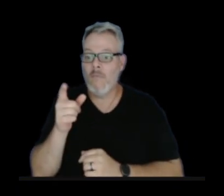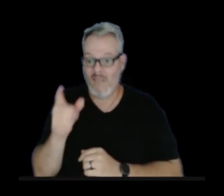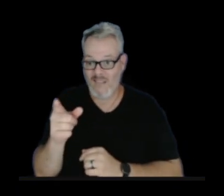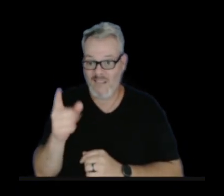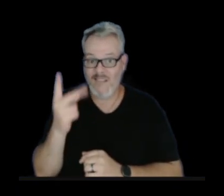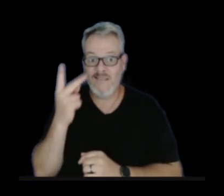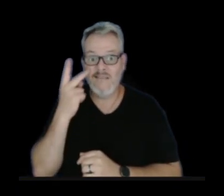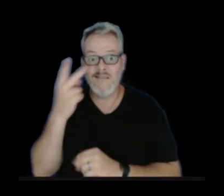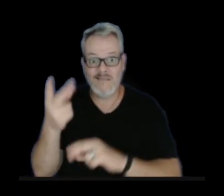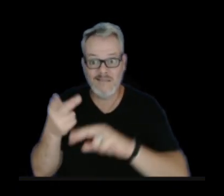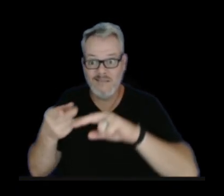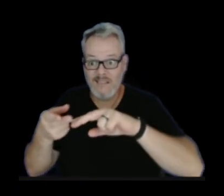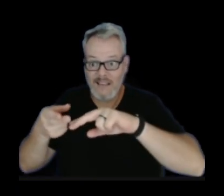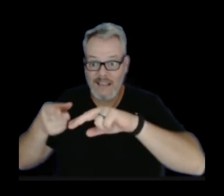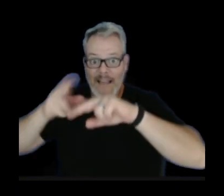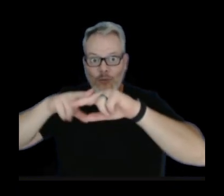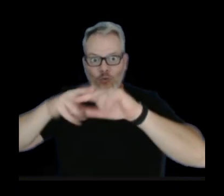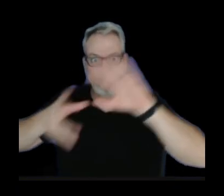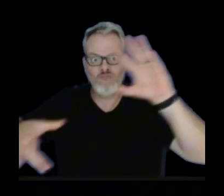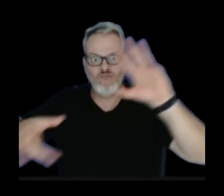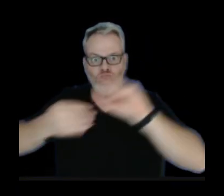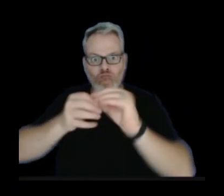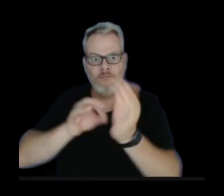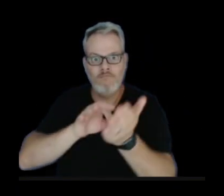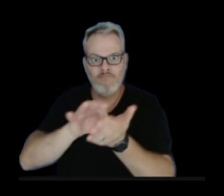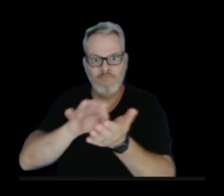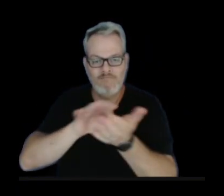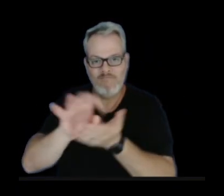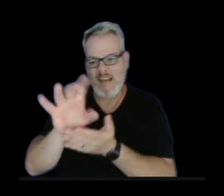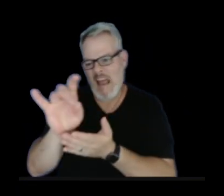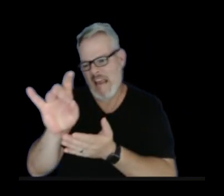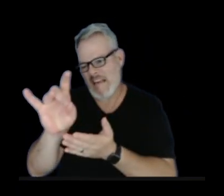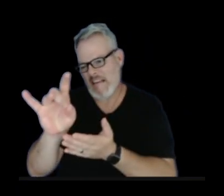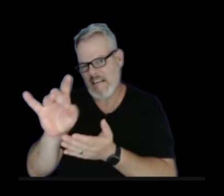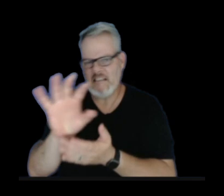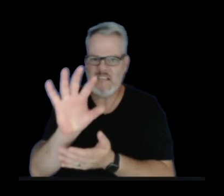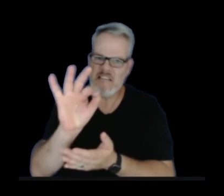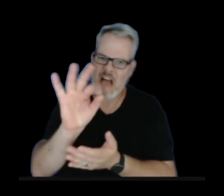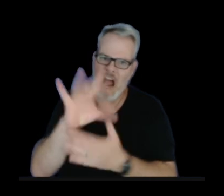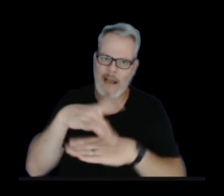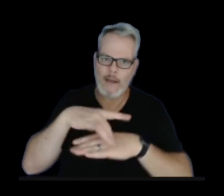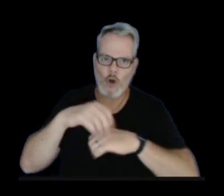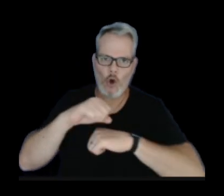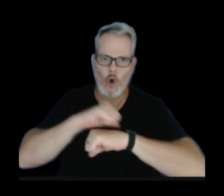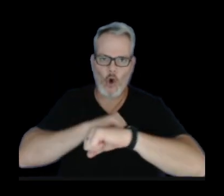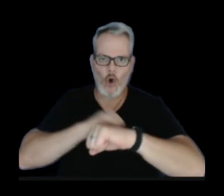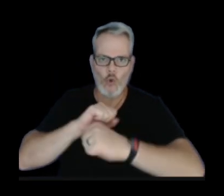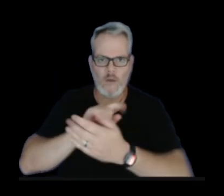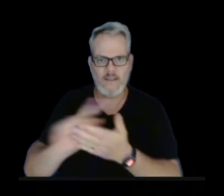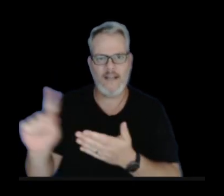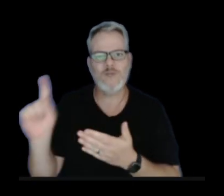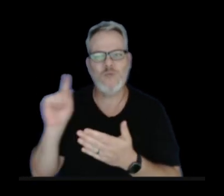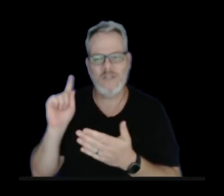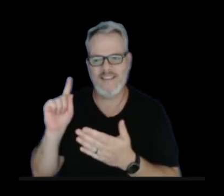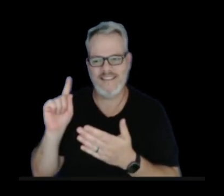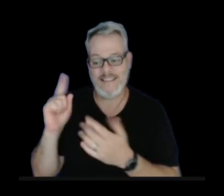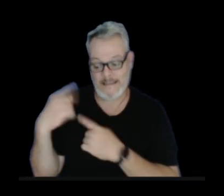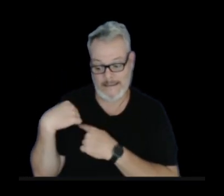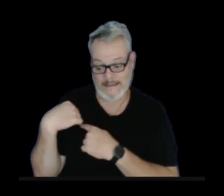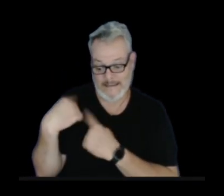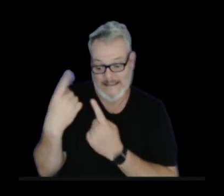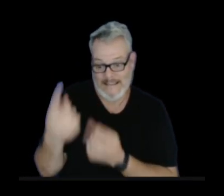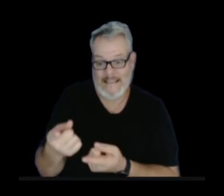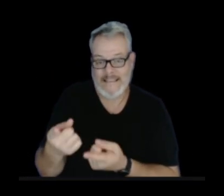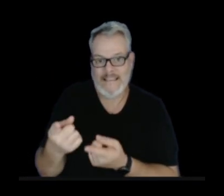increase to 9 earthquakes last week, but it's been much slower and at the